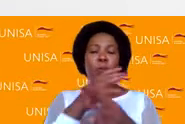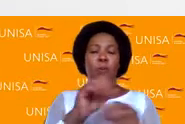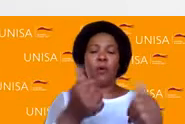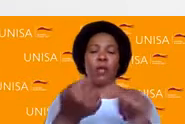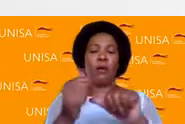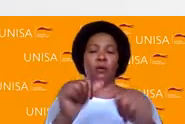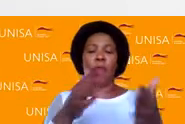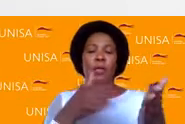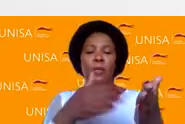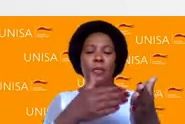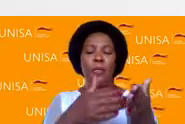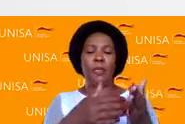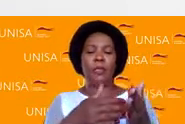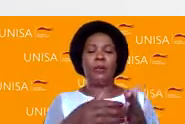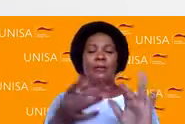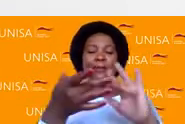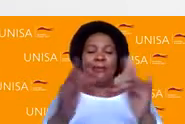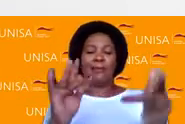generally you will email